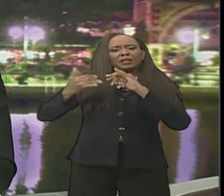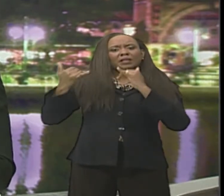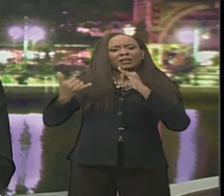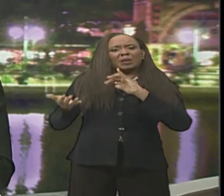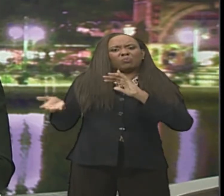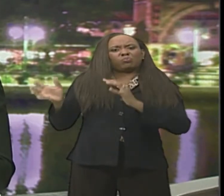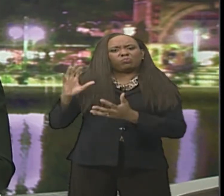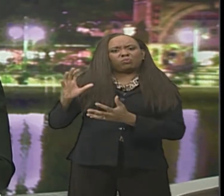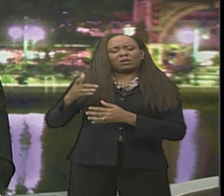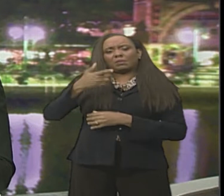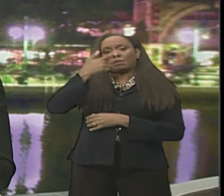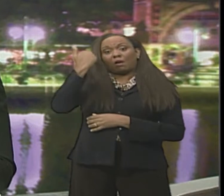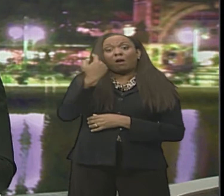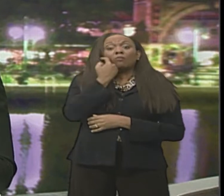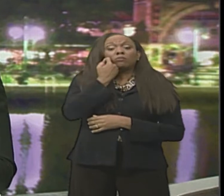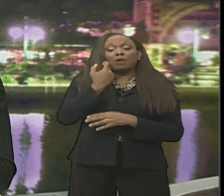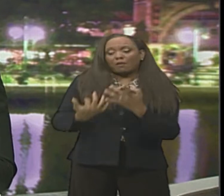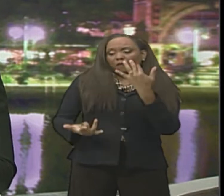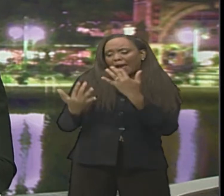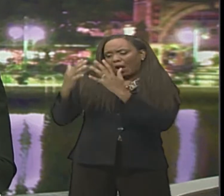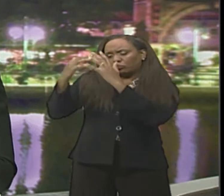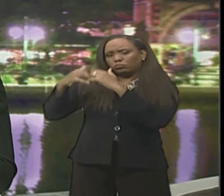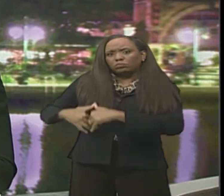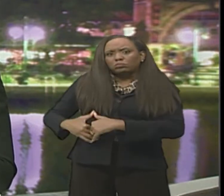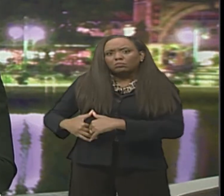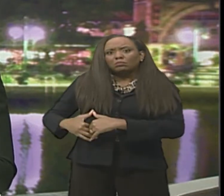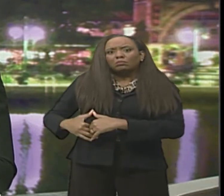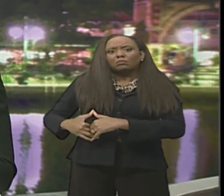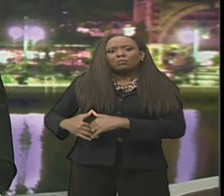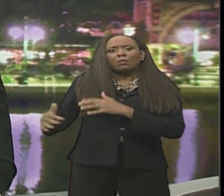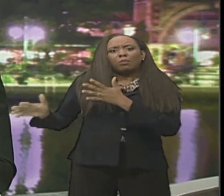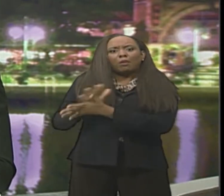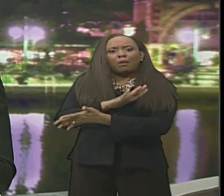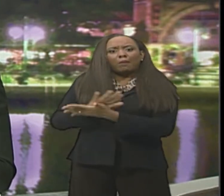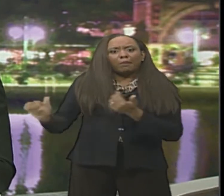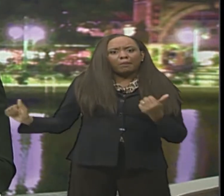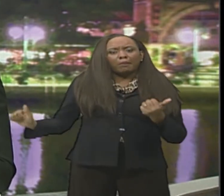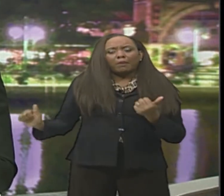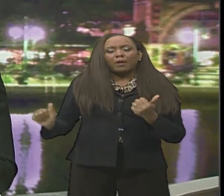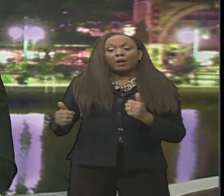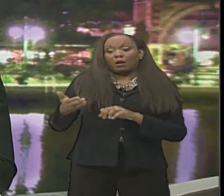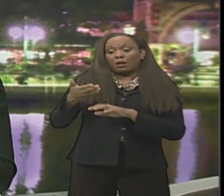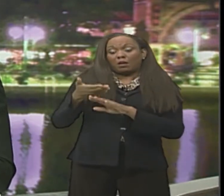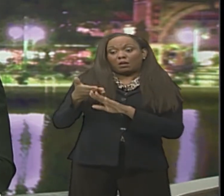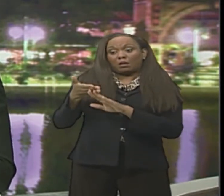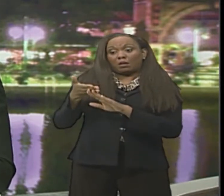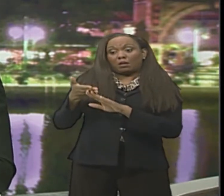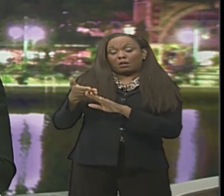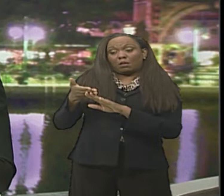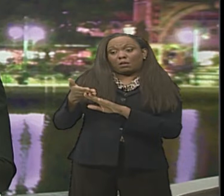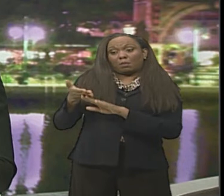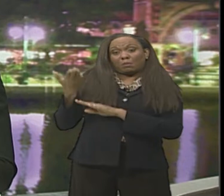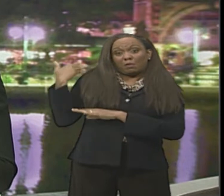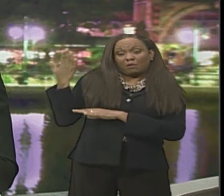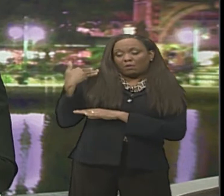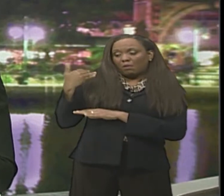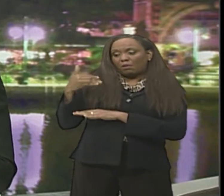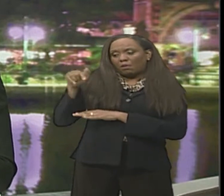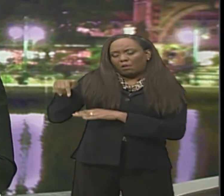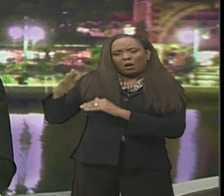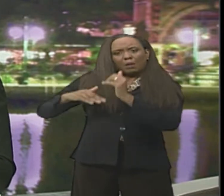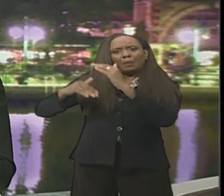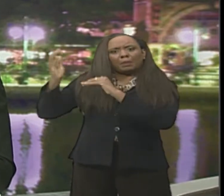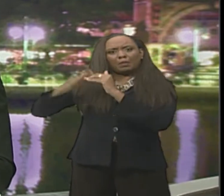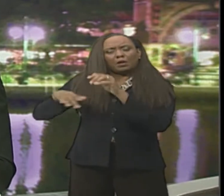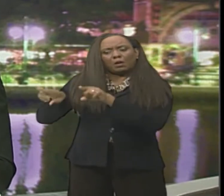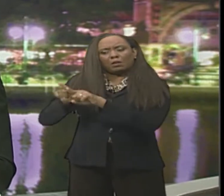residents following recent fires. The latest in May destroyed the building that previously housed the emergency ambulance service. Minister